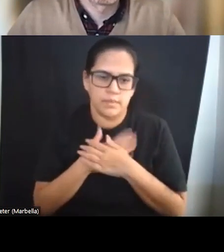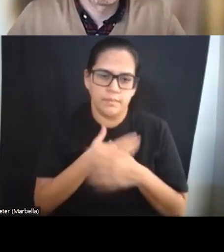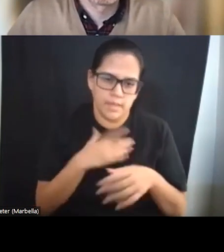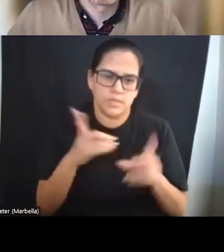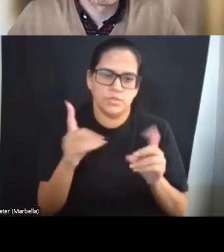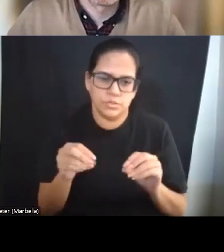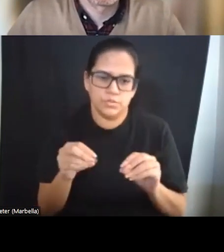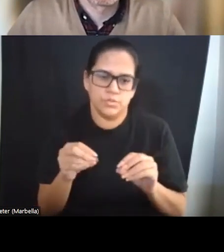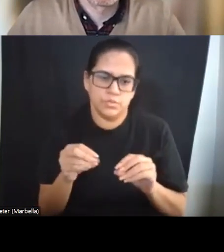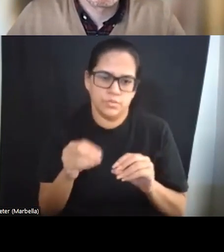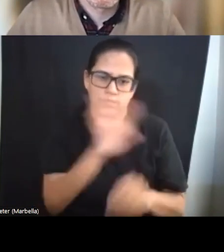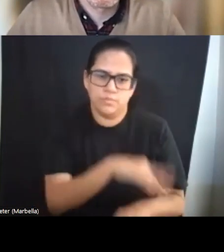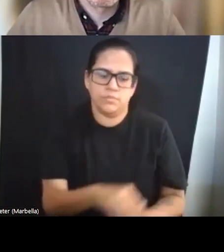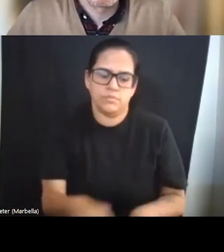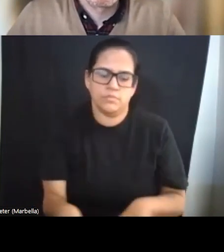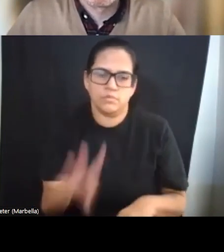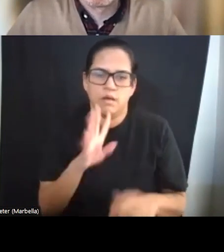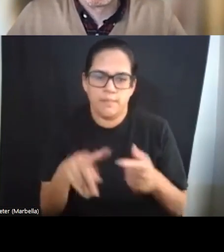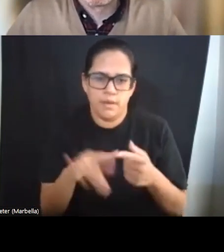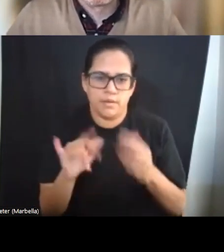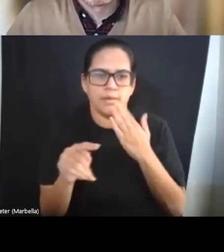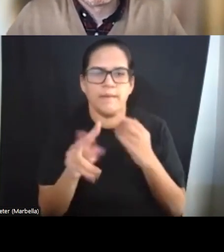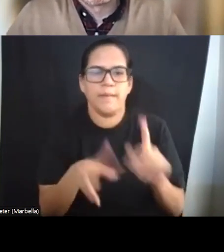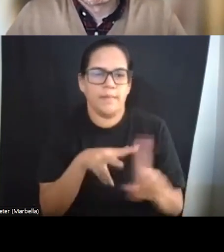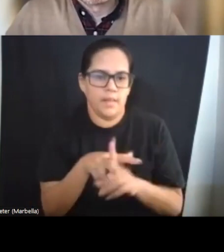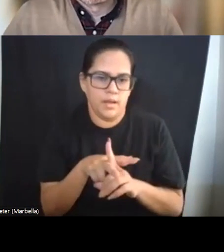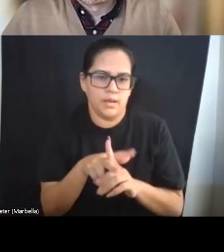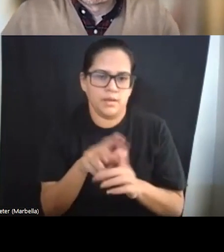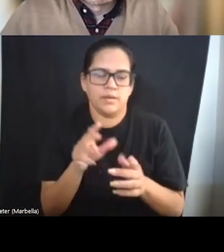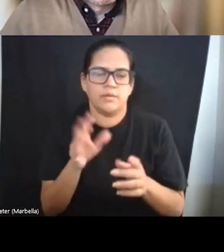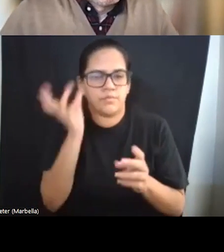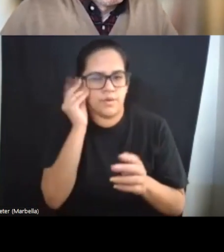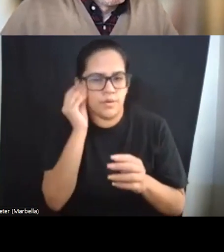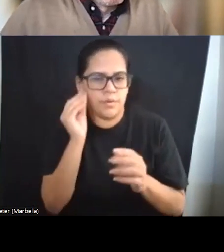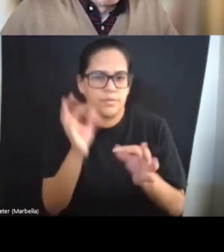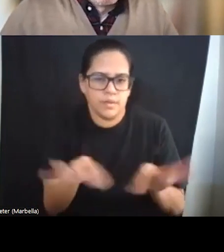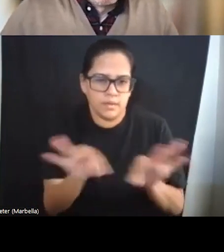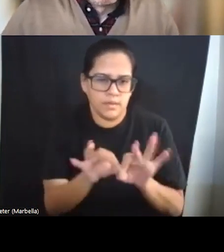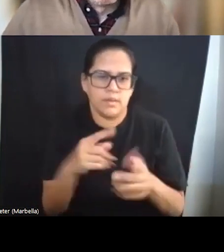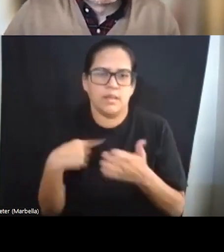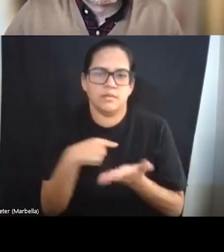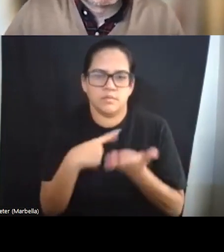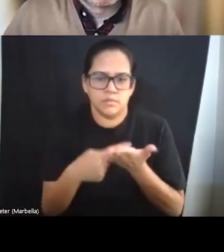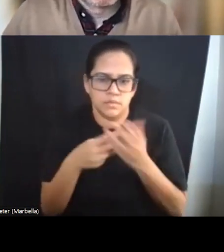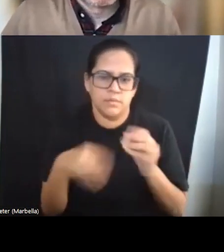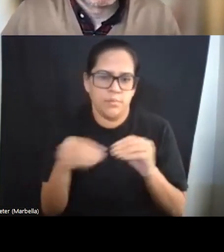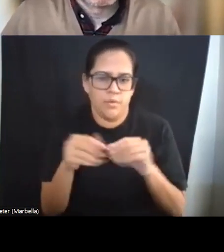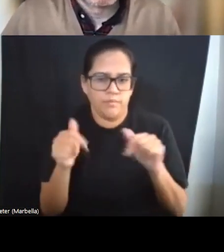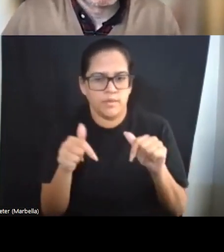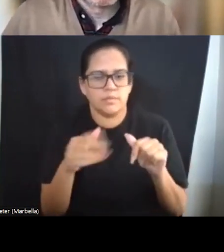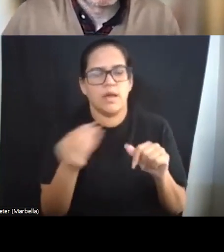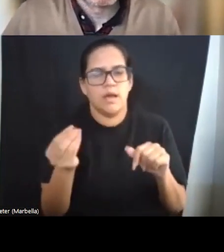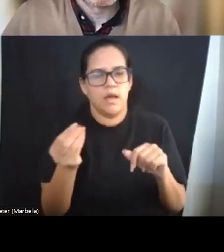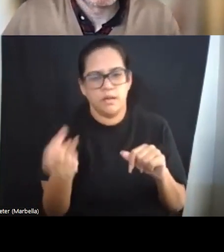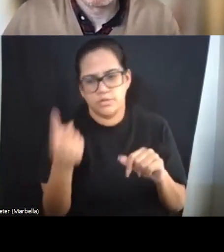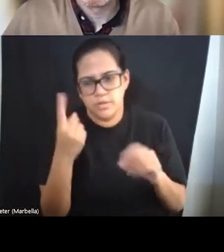please do talk about it, apply critical thinking. Let's discuss more of this. Let's